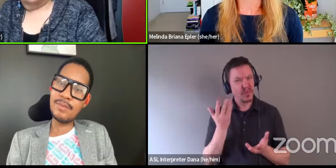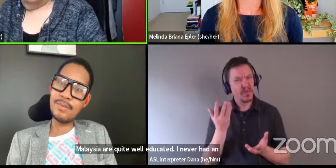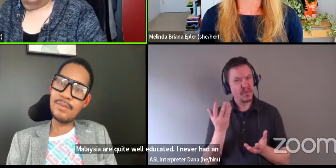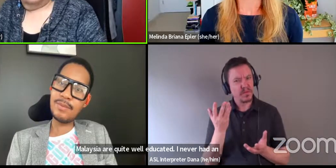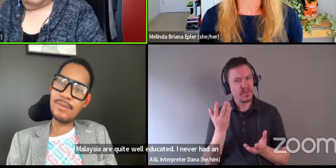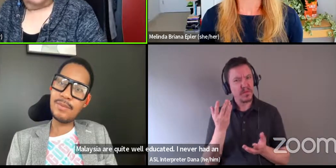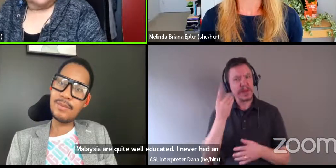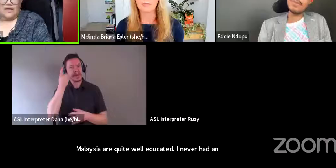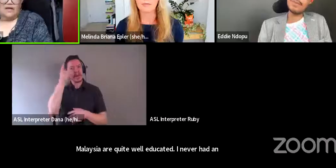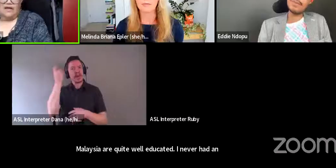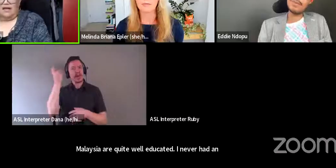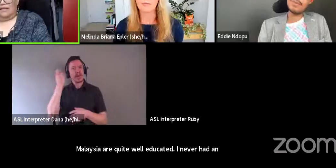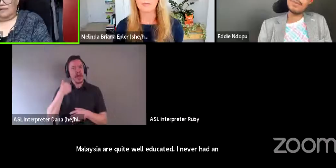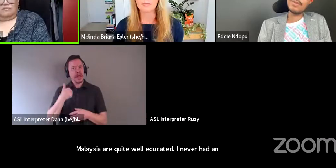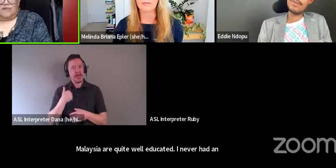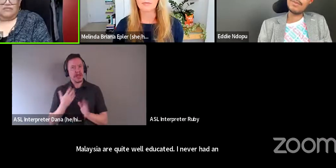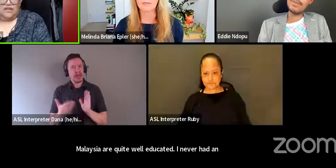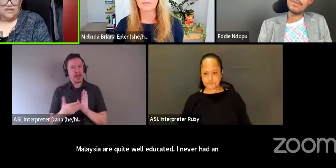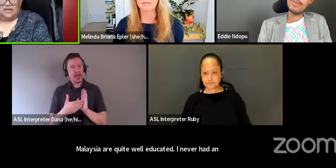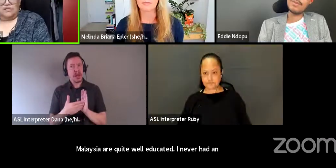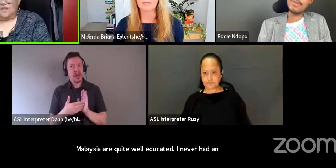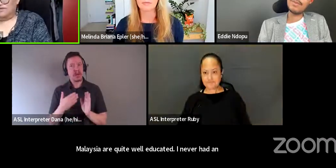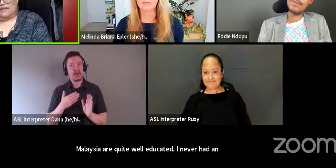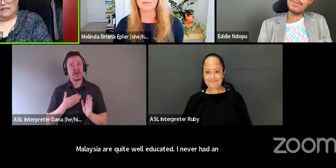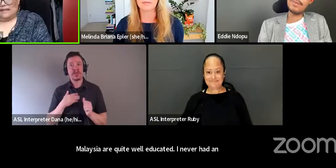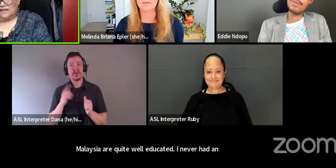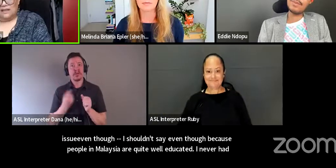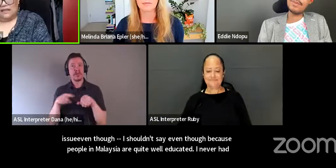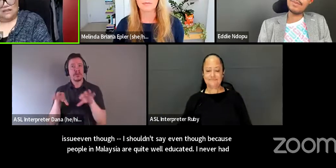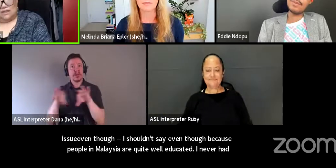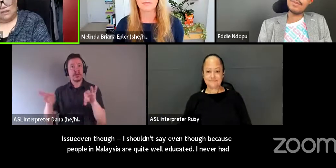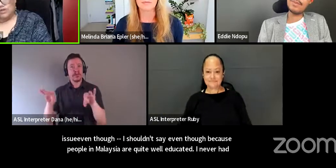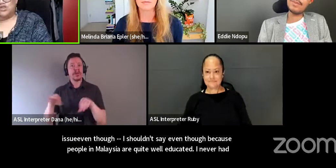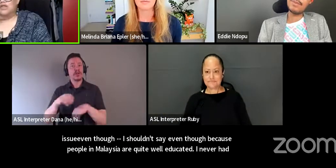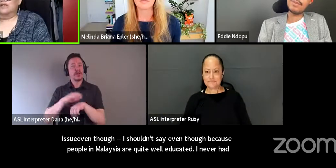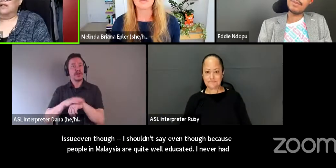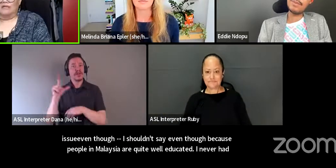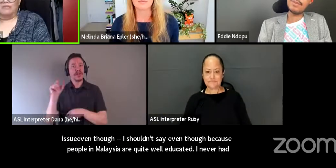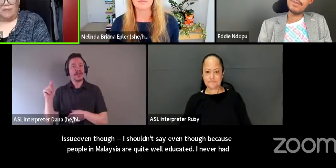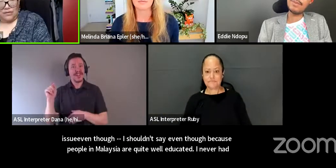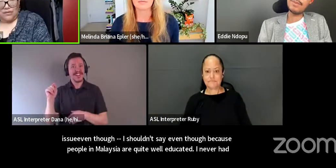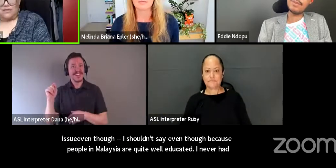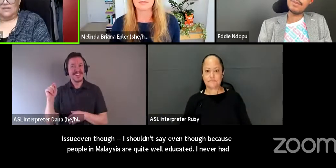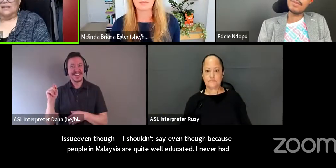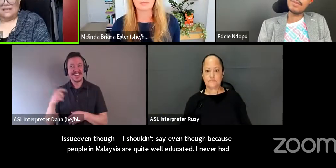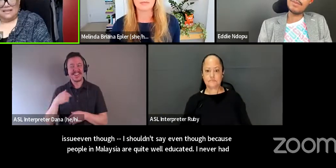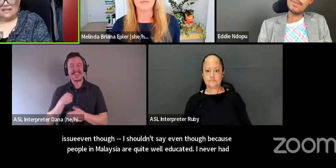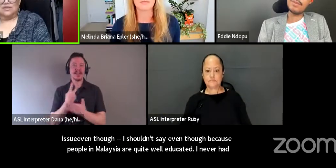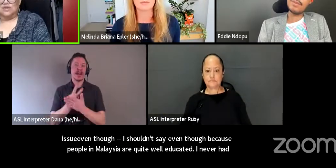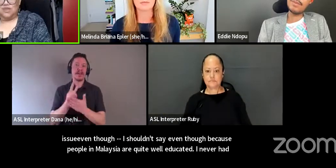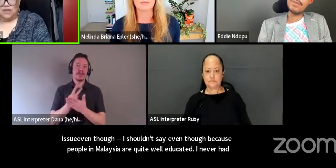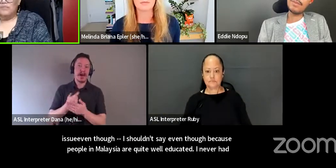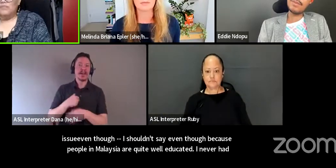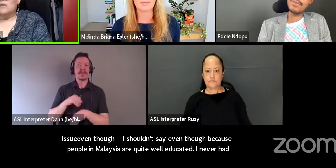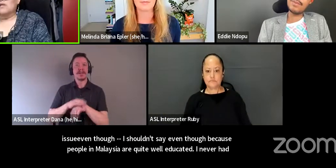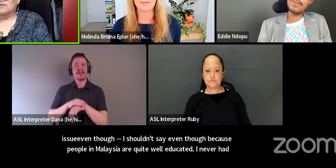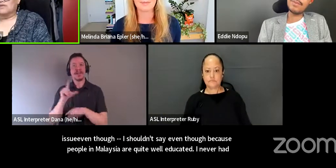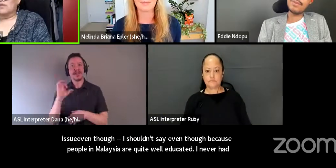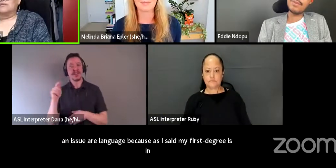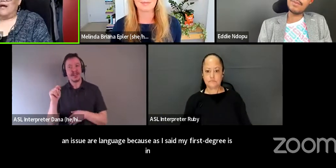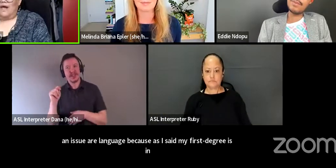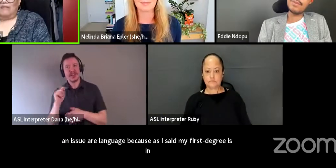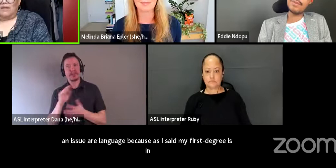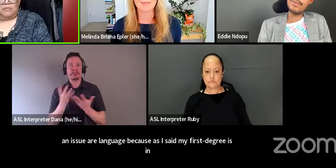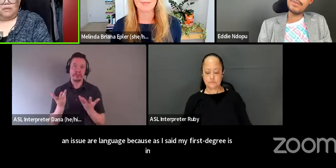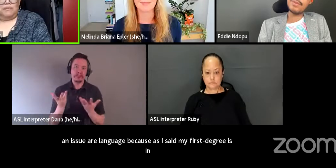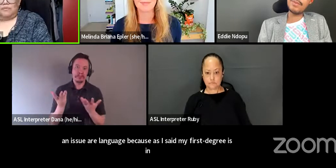because, as I say, my first degree is in English literature, and I have a master's in English literature. So